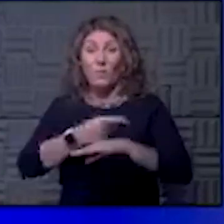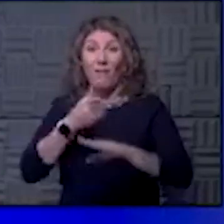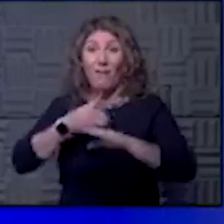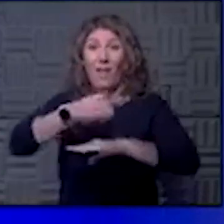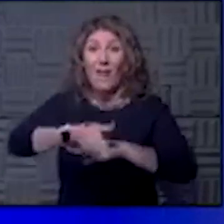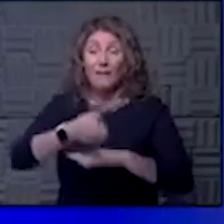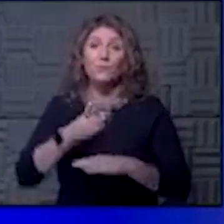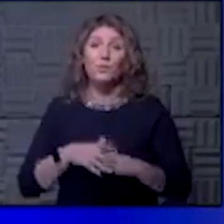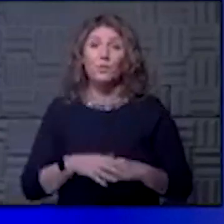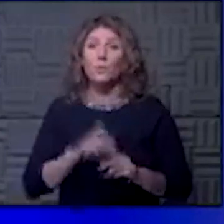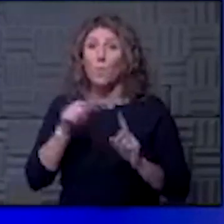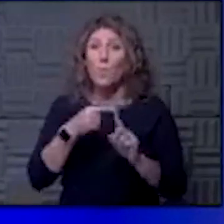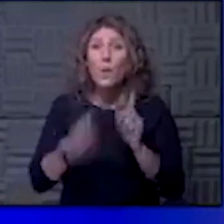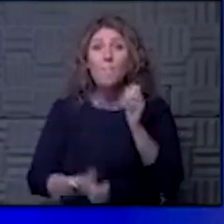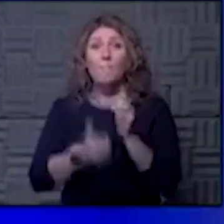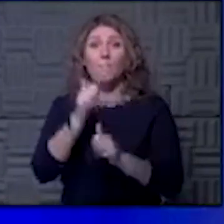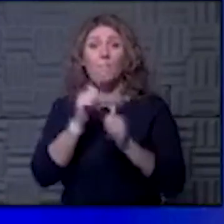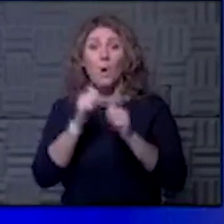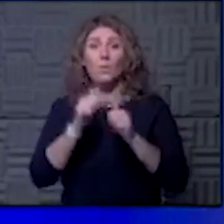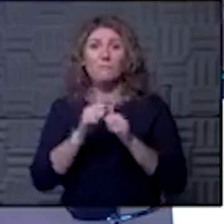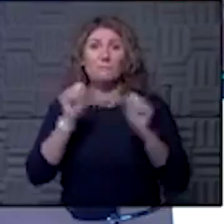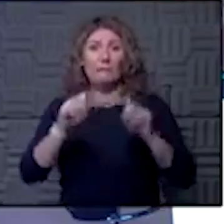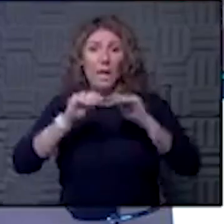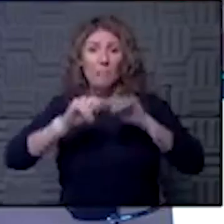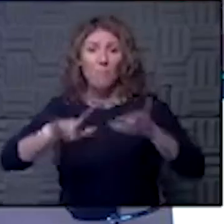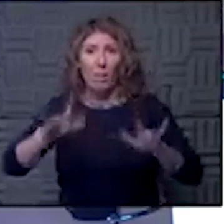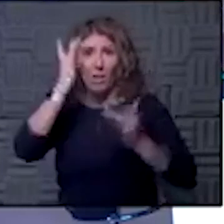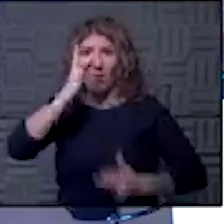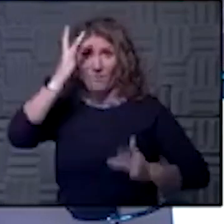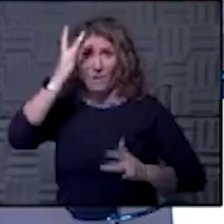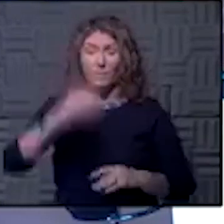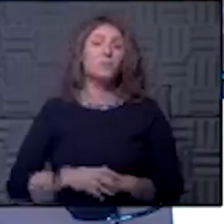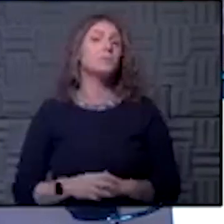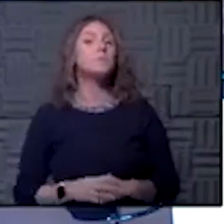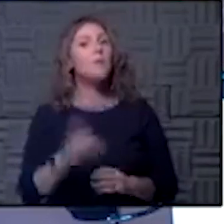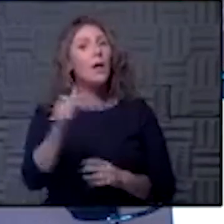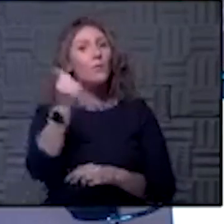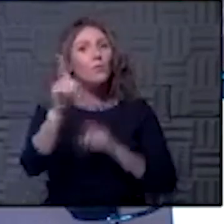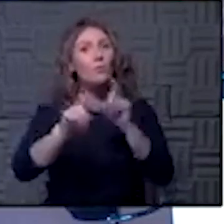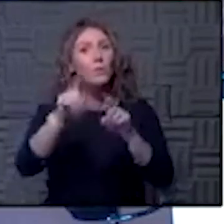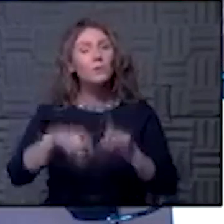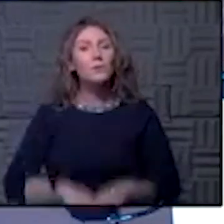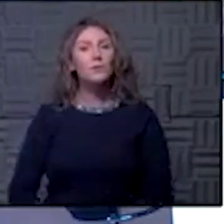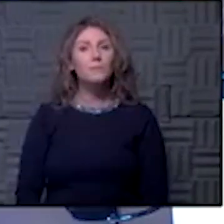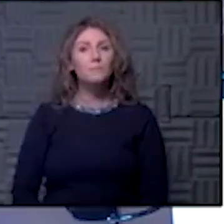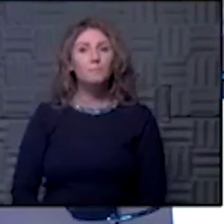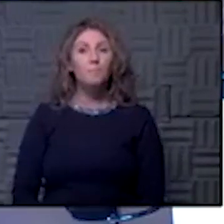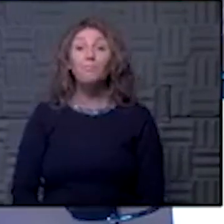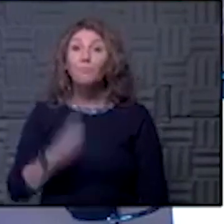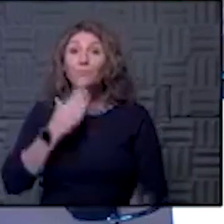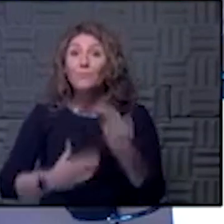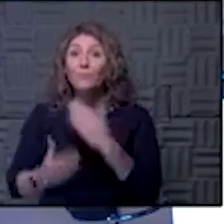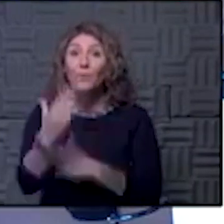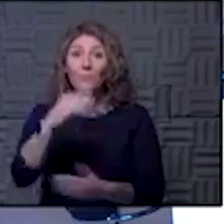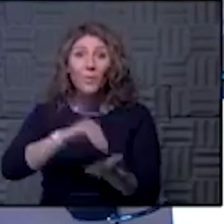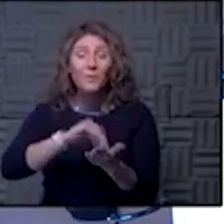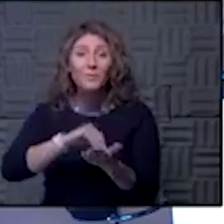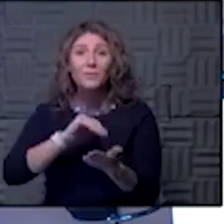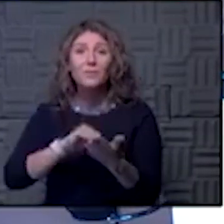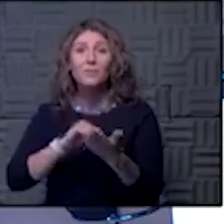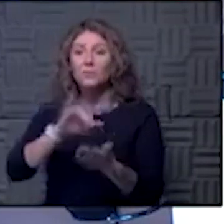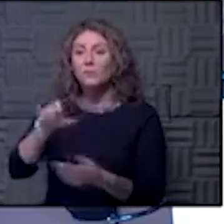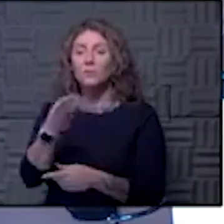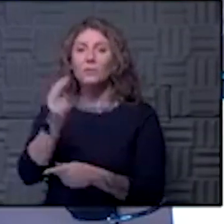is probably when you are most infectious. Other questions? Good morning, doctors. It's